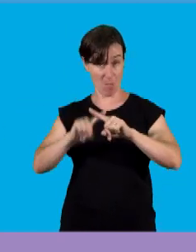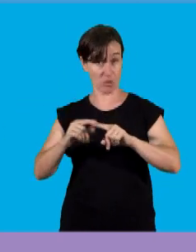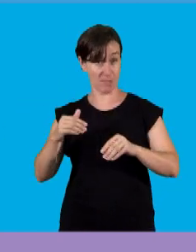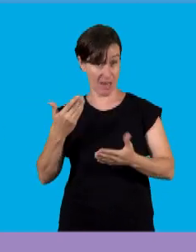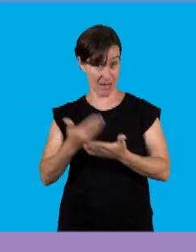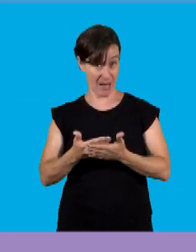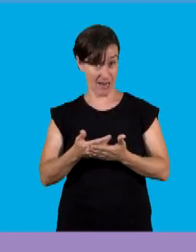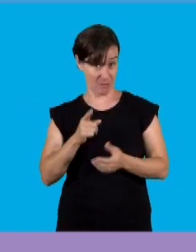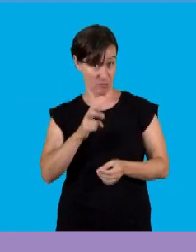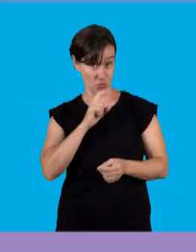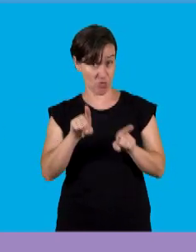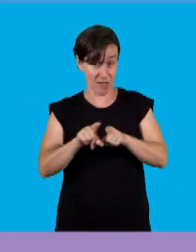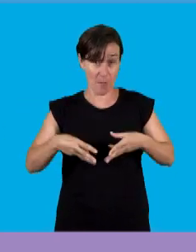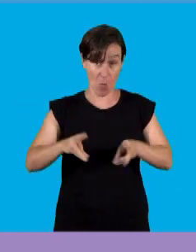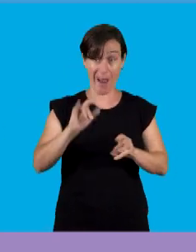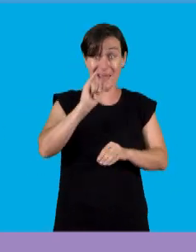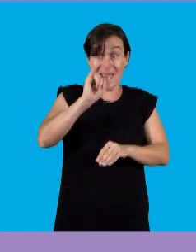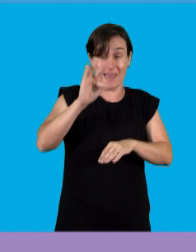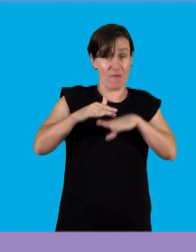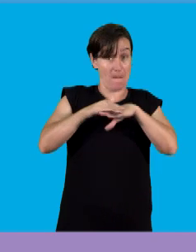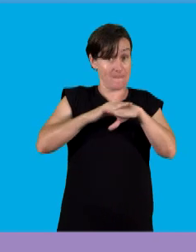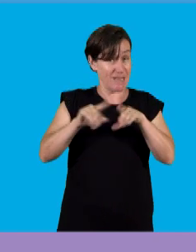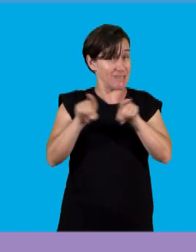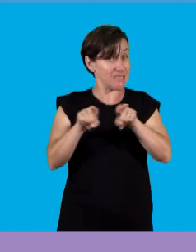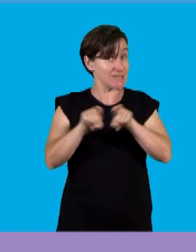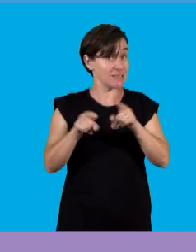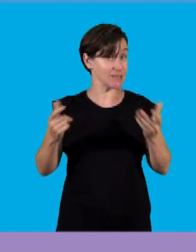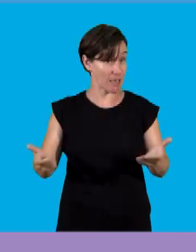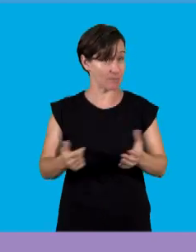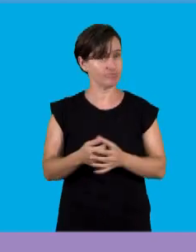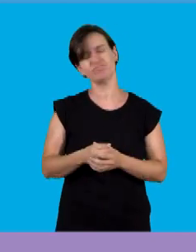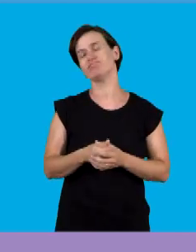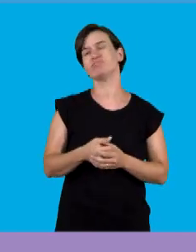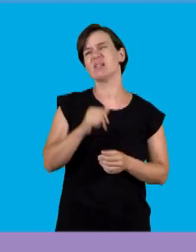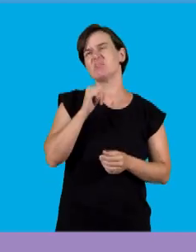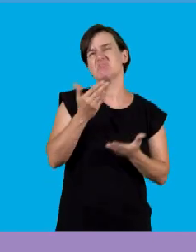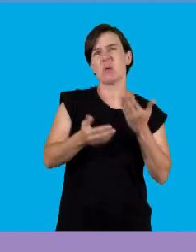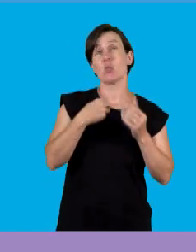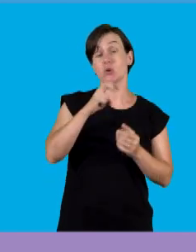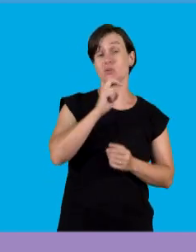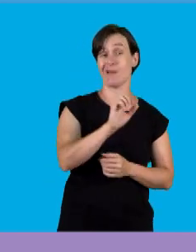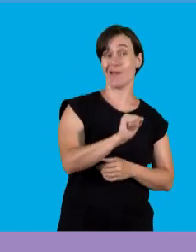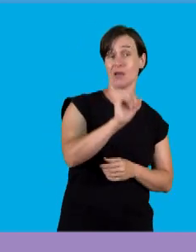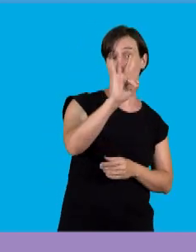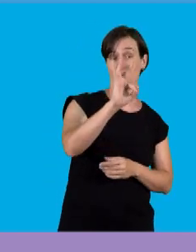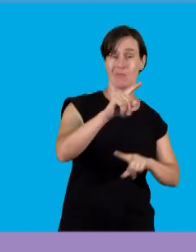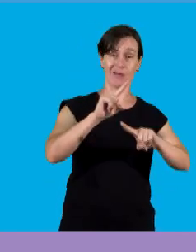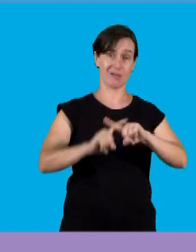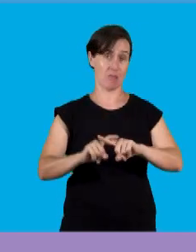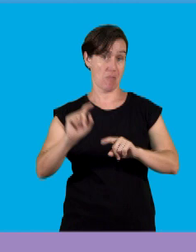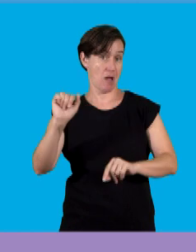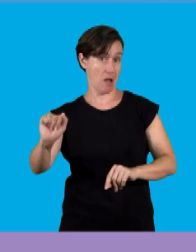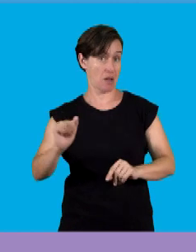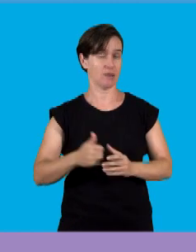powers of the same base. Now, this time we are going to use variables where we have a exponent 3